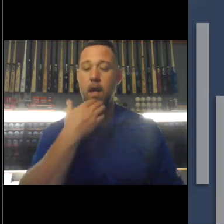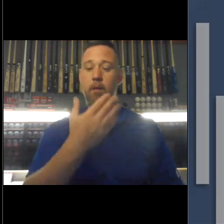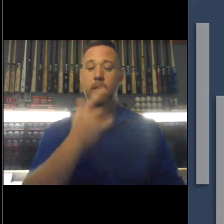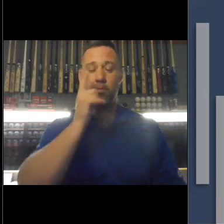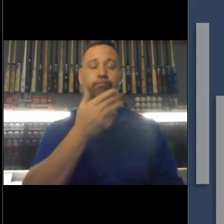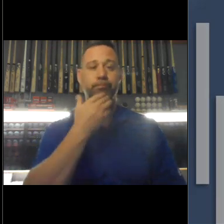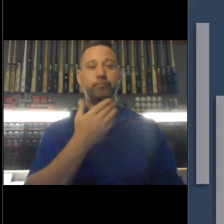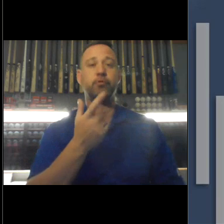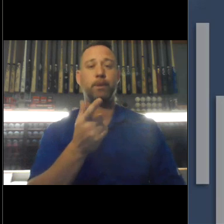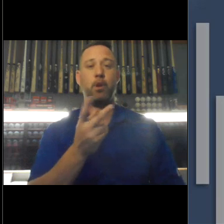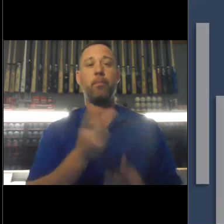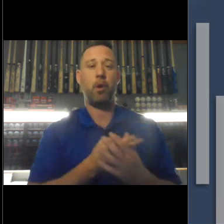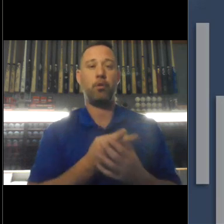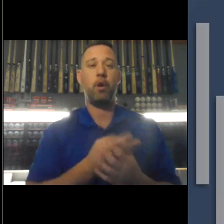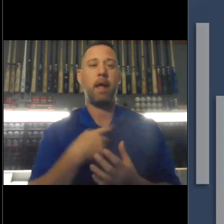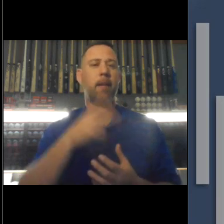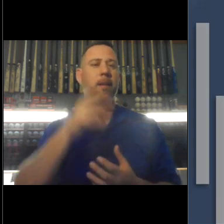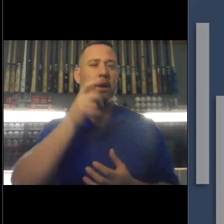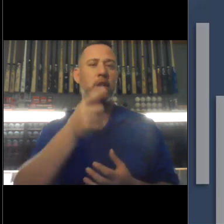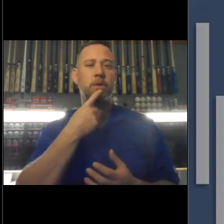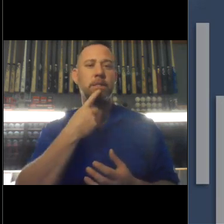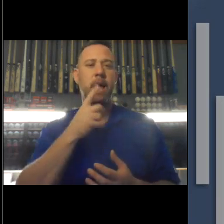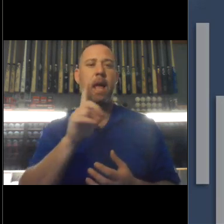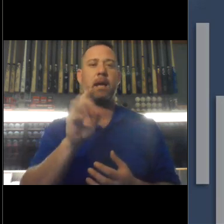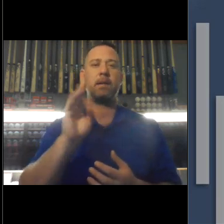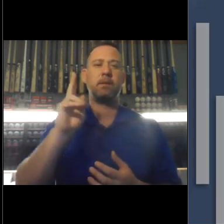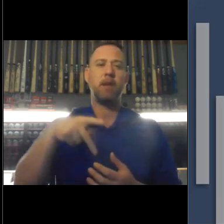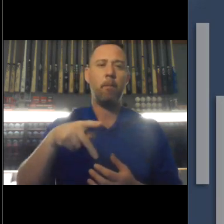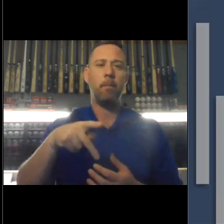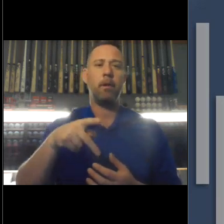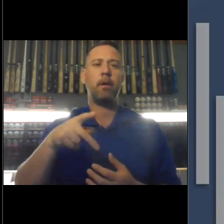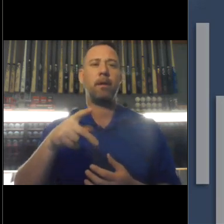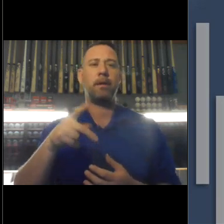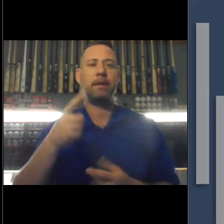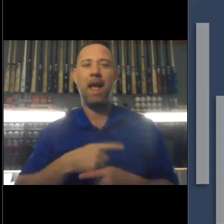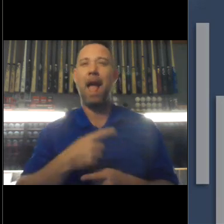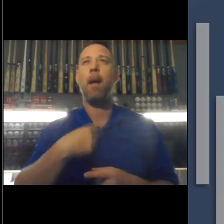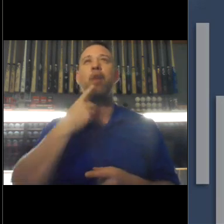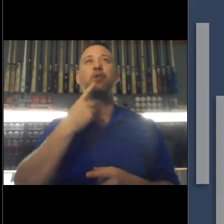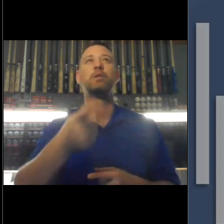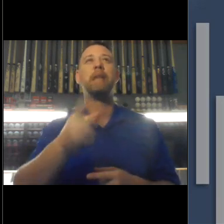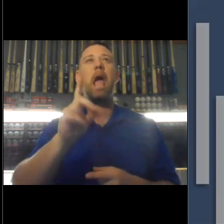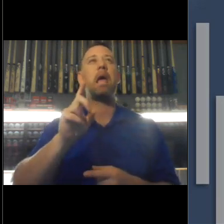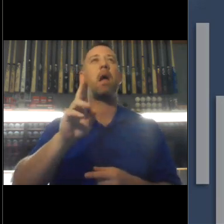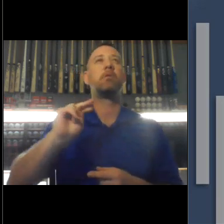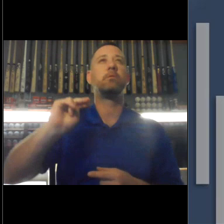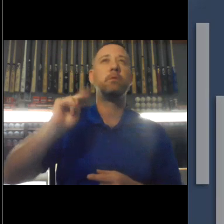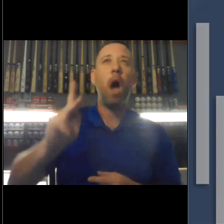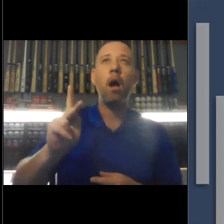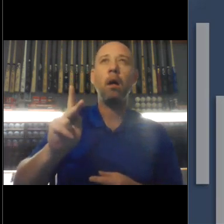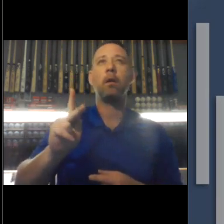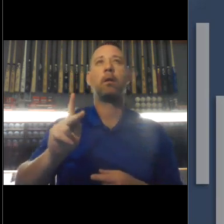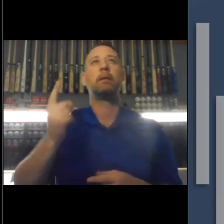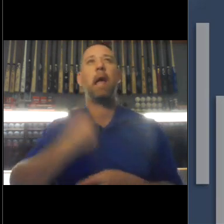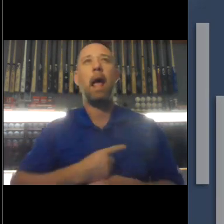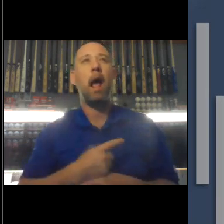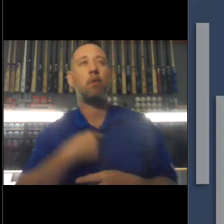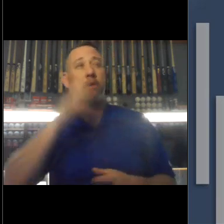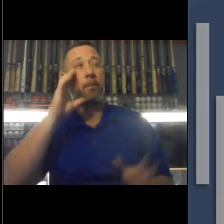you say dump days, and I kept thinking you were saying dunk days. And I was picturing you and